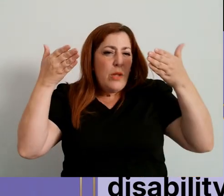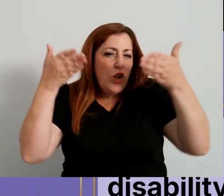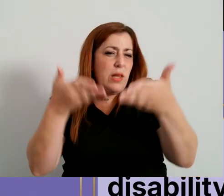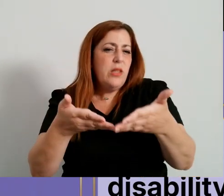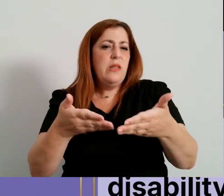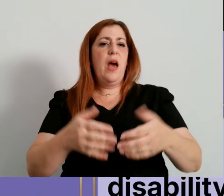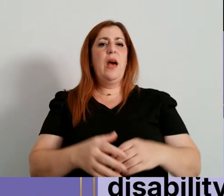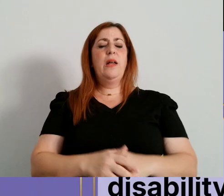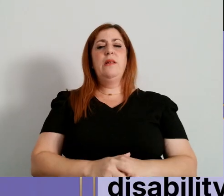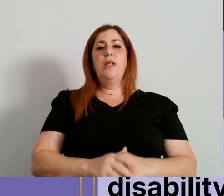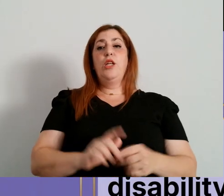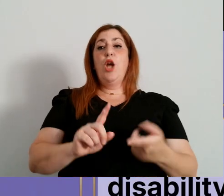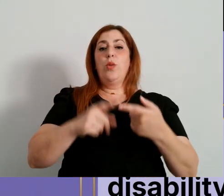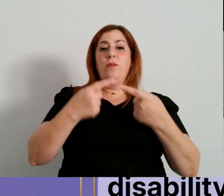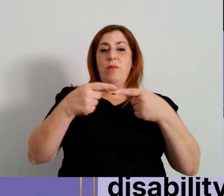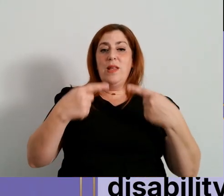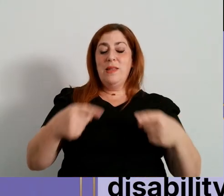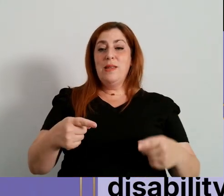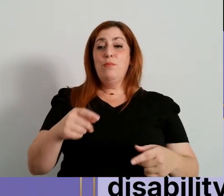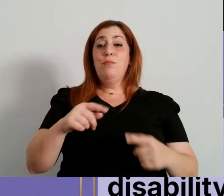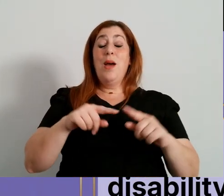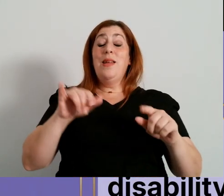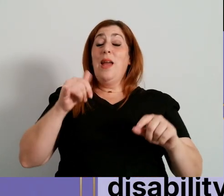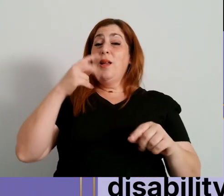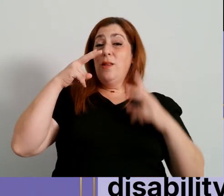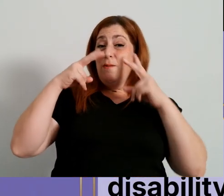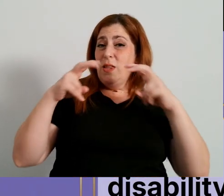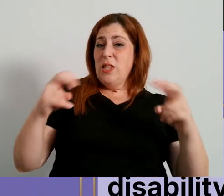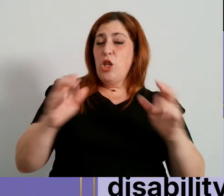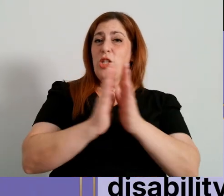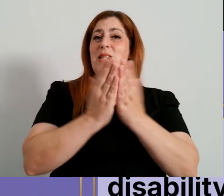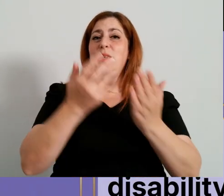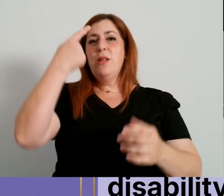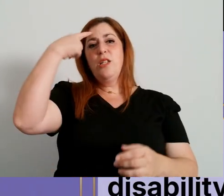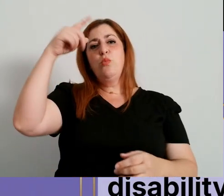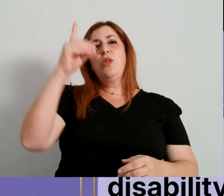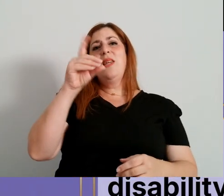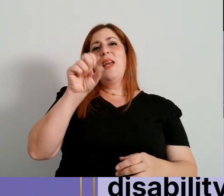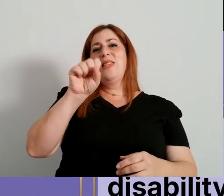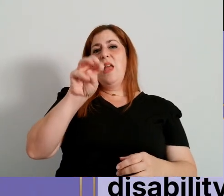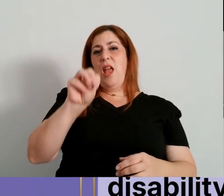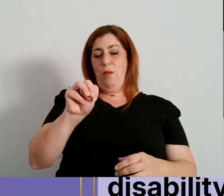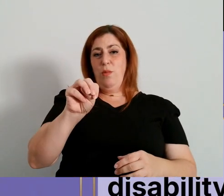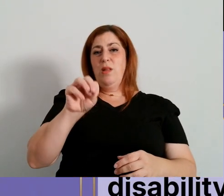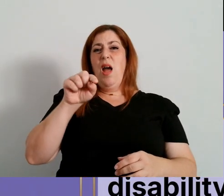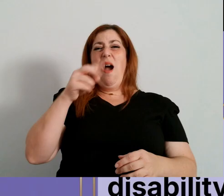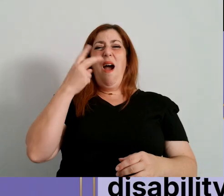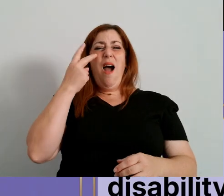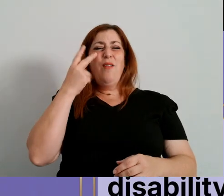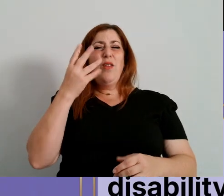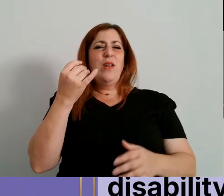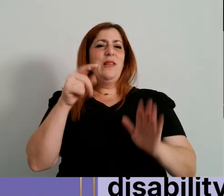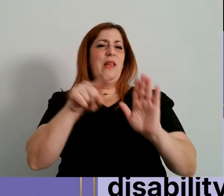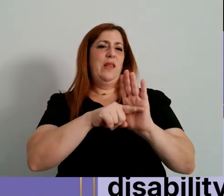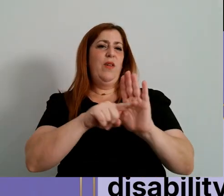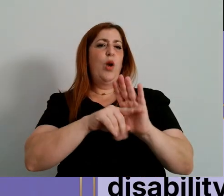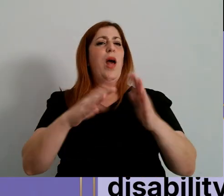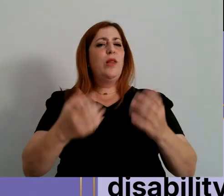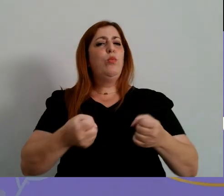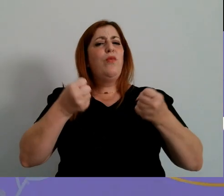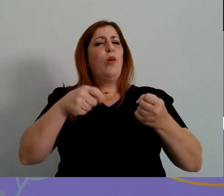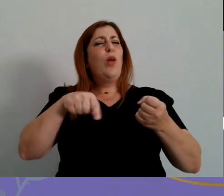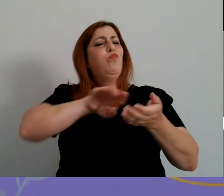you'll normally see something like symptoms or deficits. And we're trying to move away from those sort of